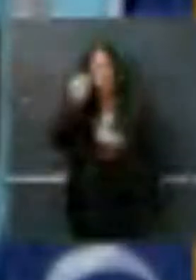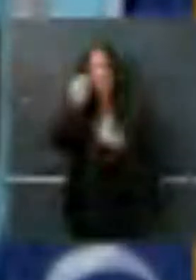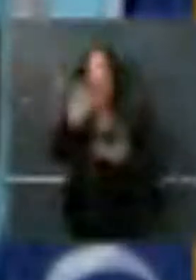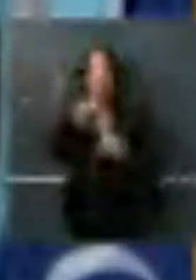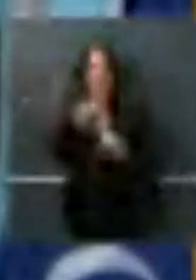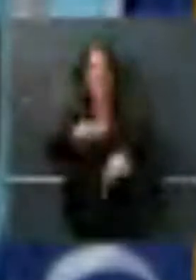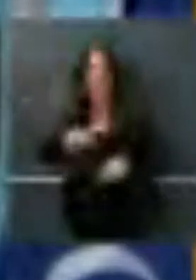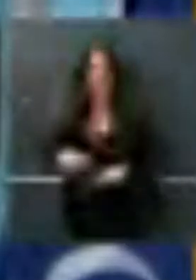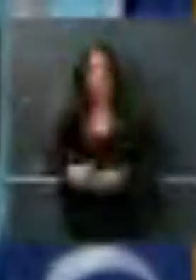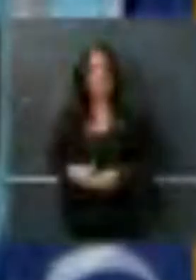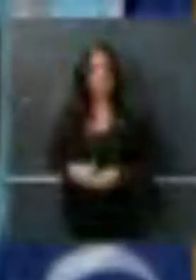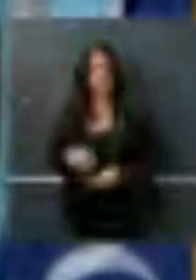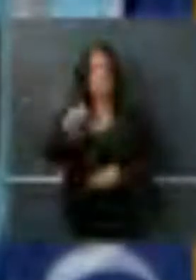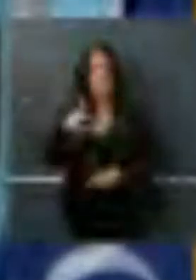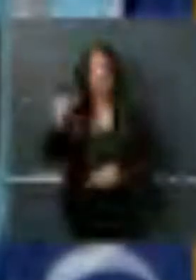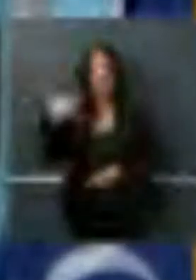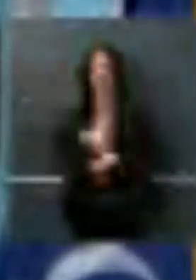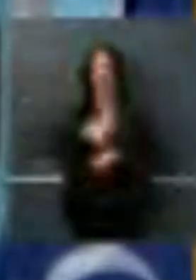referring to.